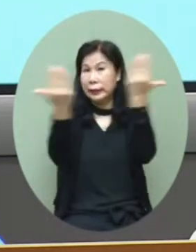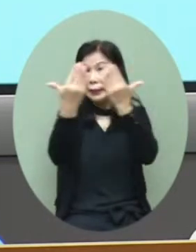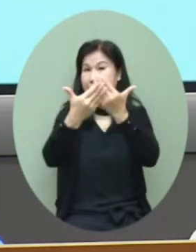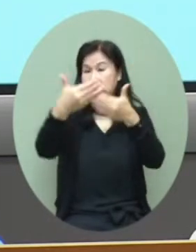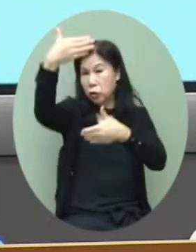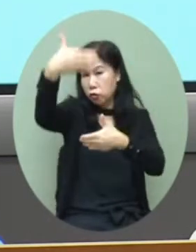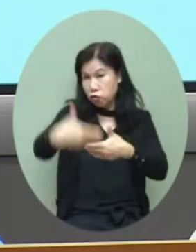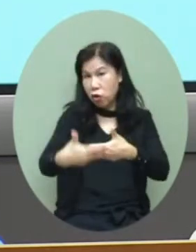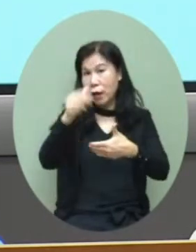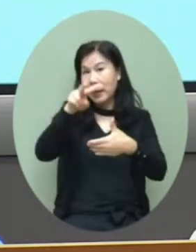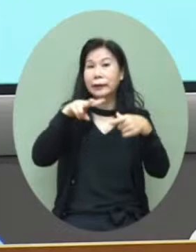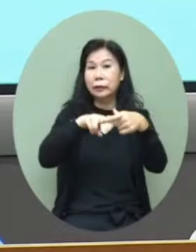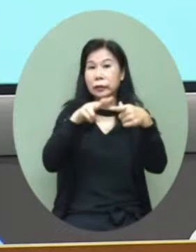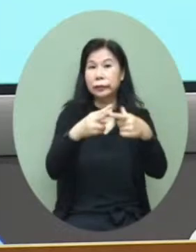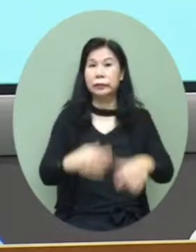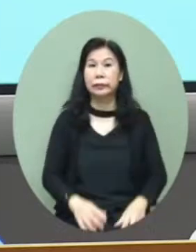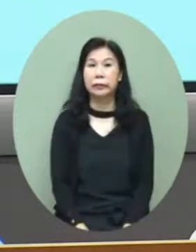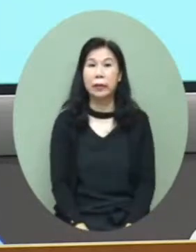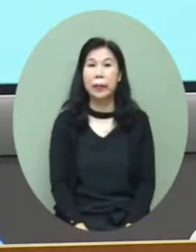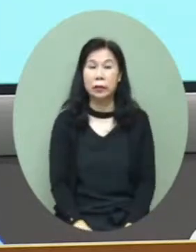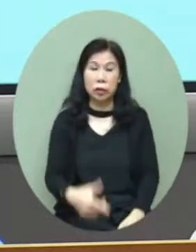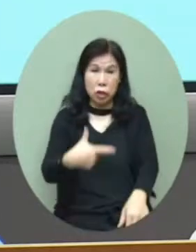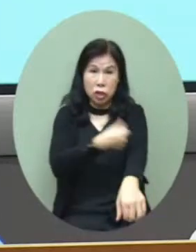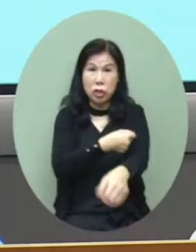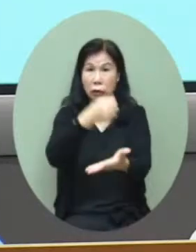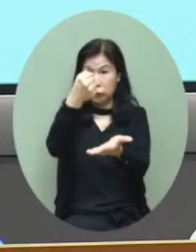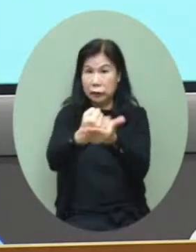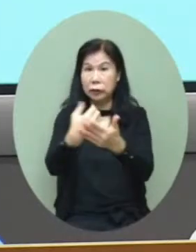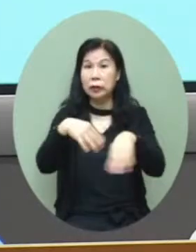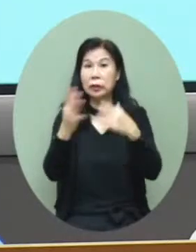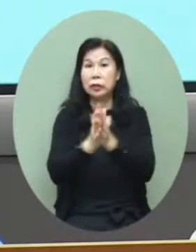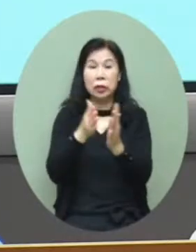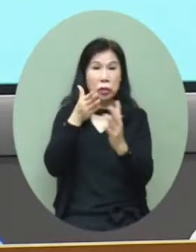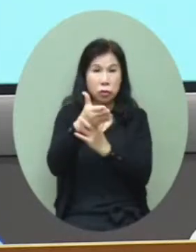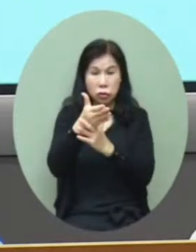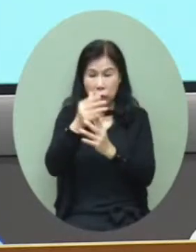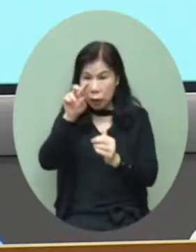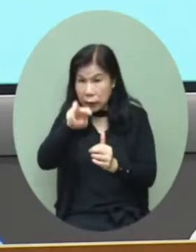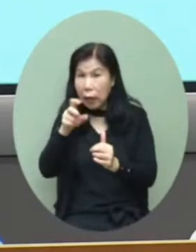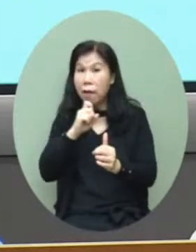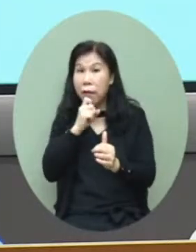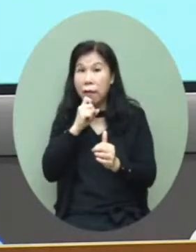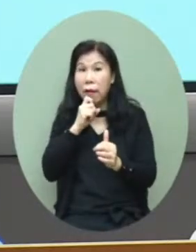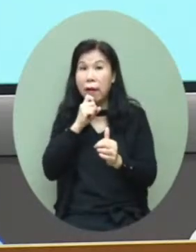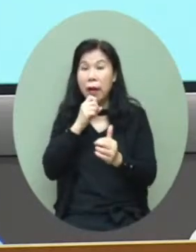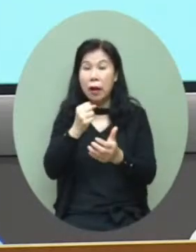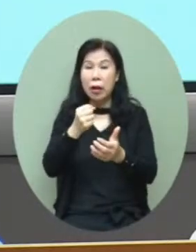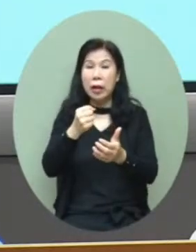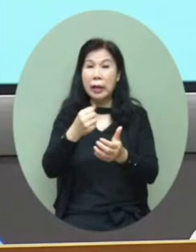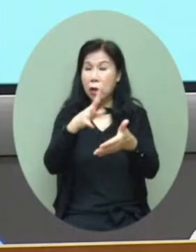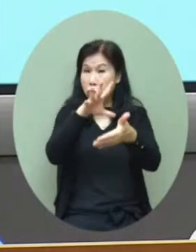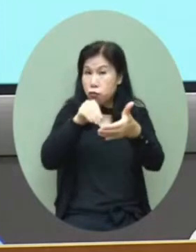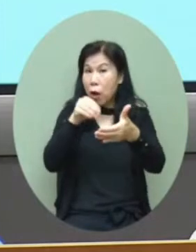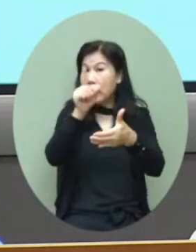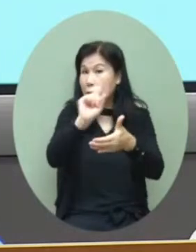etc. And you can see a list on the PowerPoint presentation.